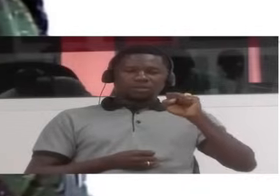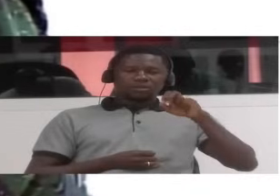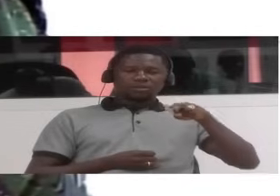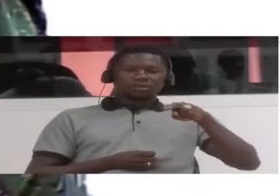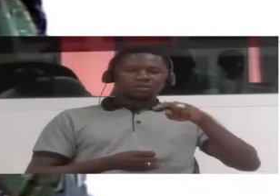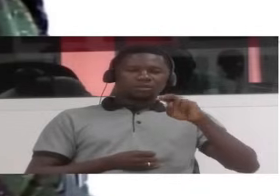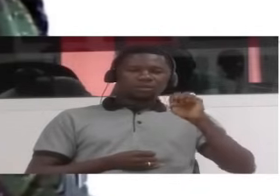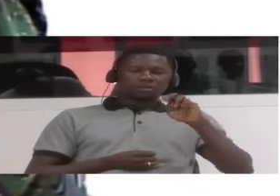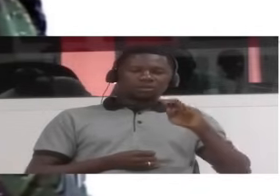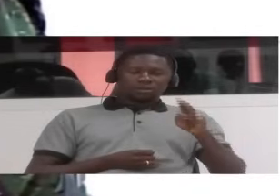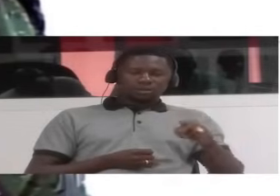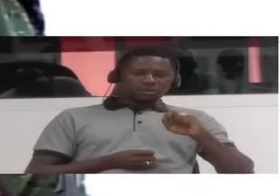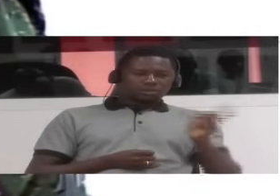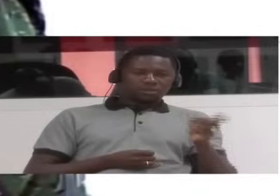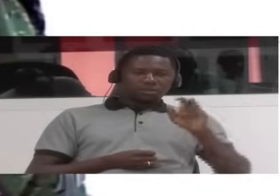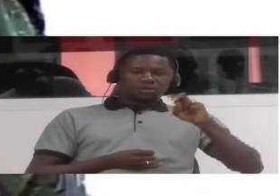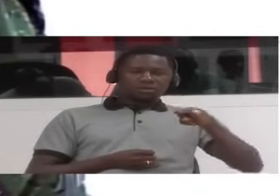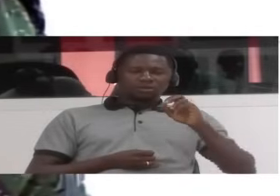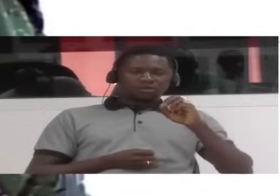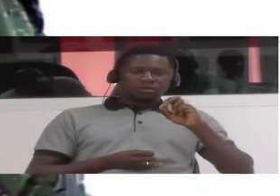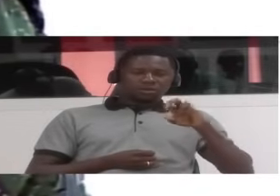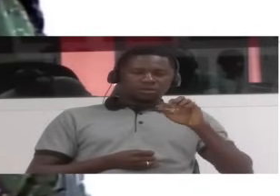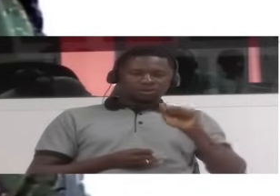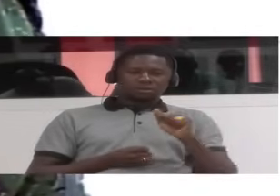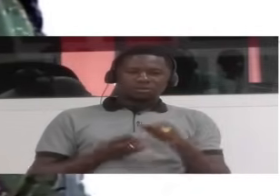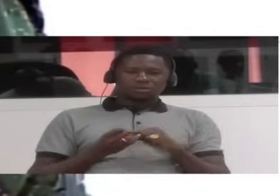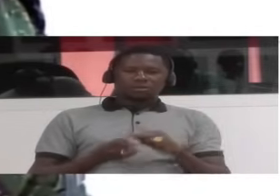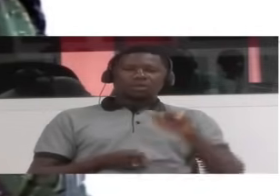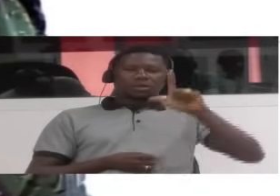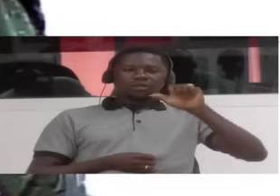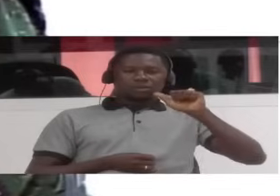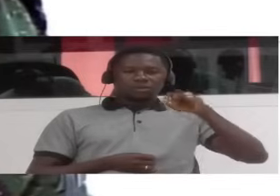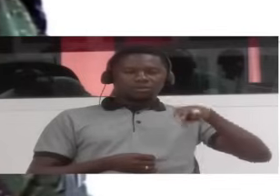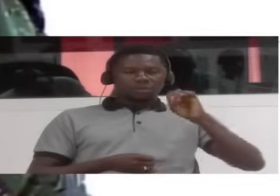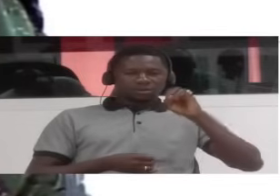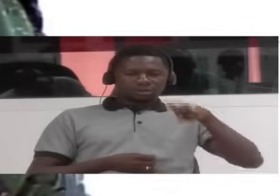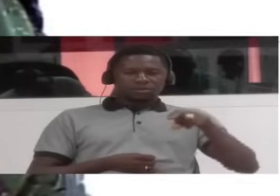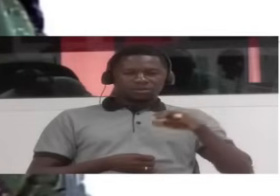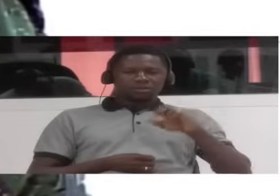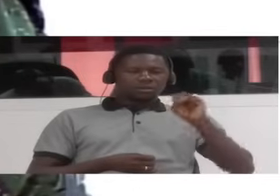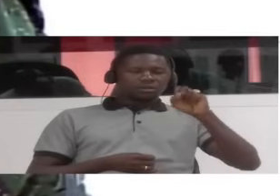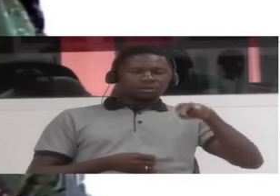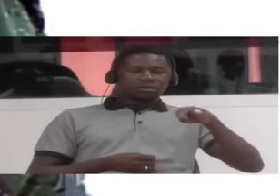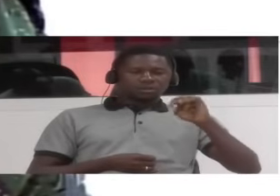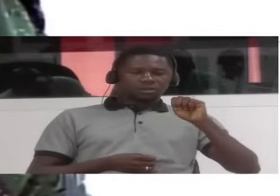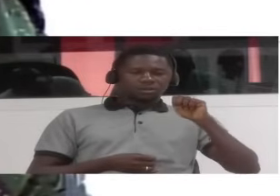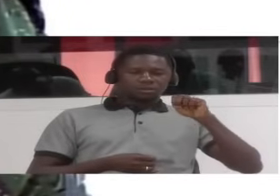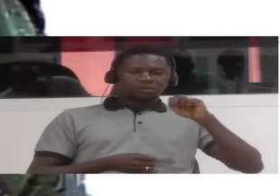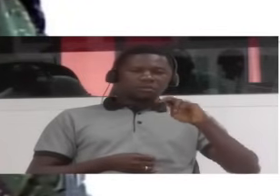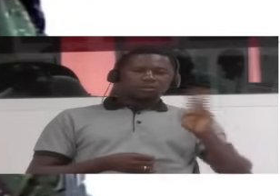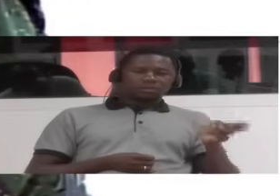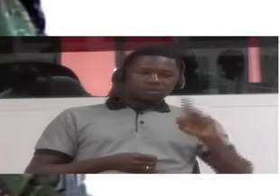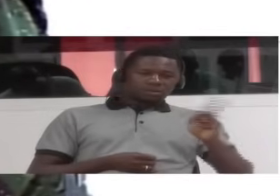What late name Bar Lamin, you use? You said Senghor. Lamin Senghor. And what's the name? The alias